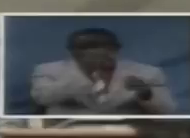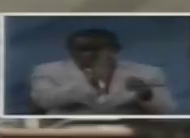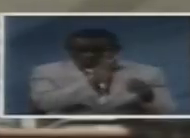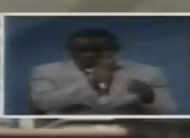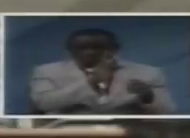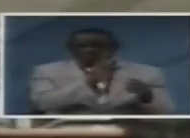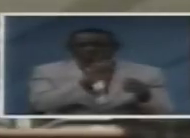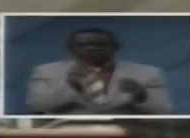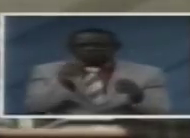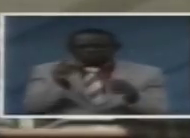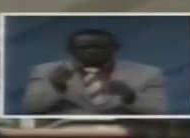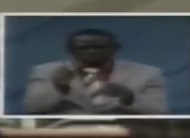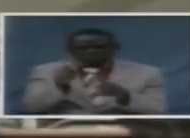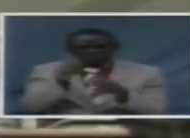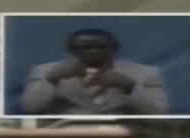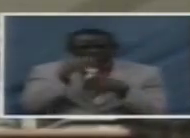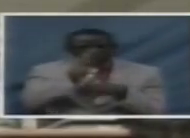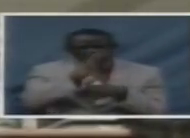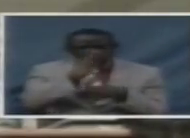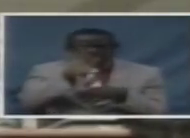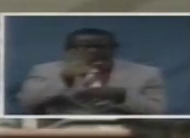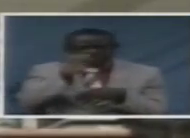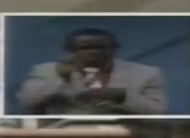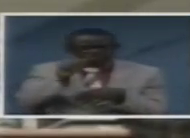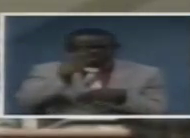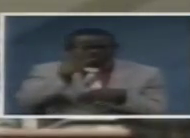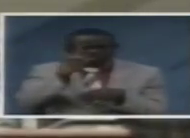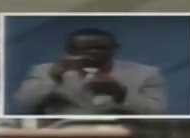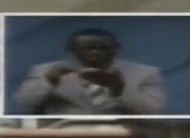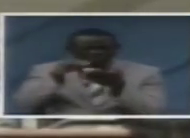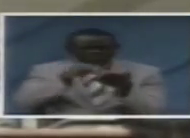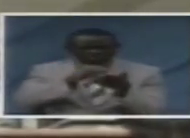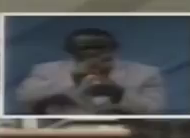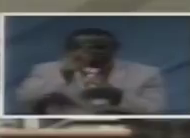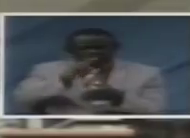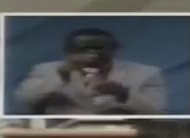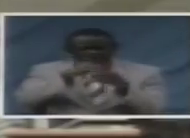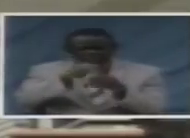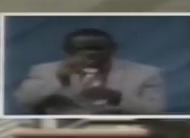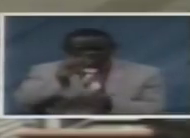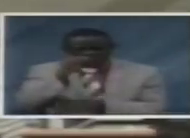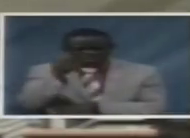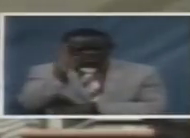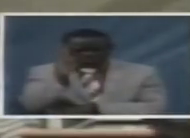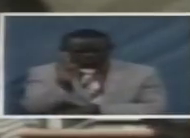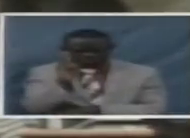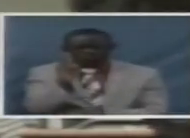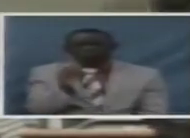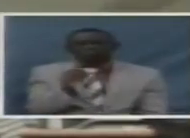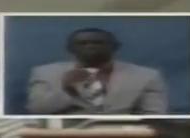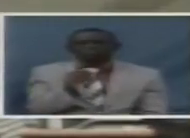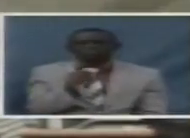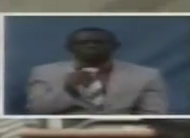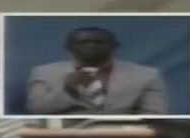surplus of $45.8 million during the corresponding period in 2016. This was mainly